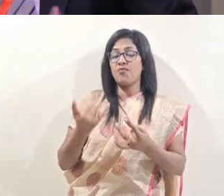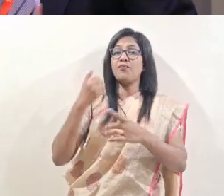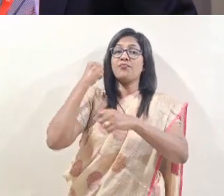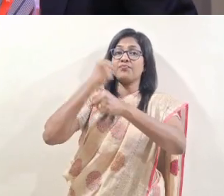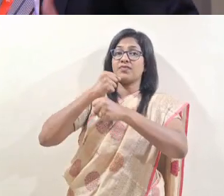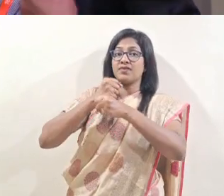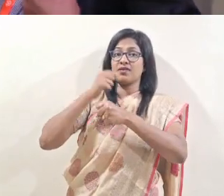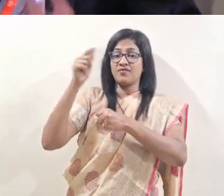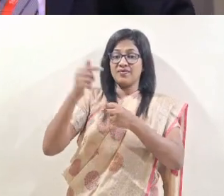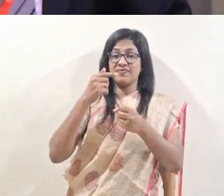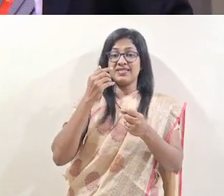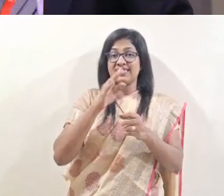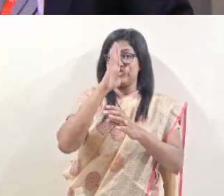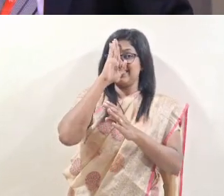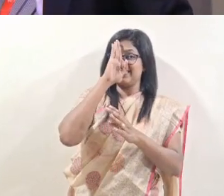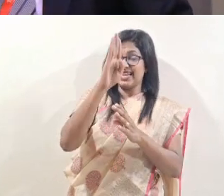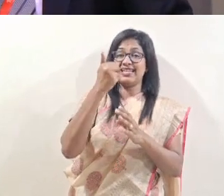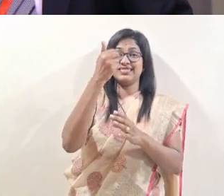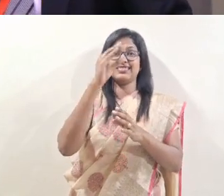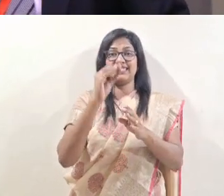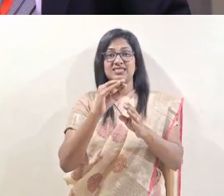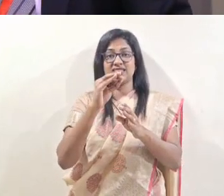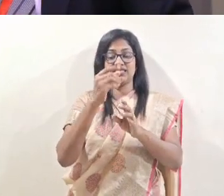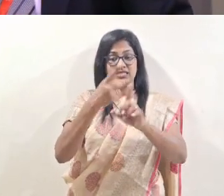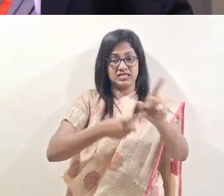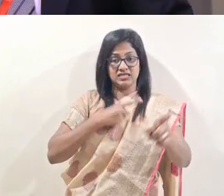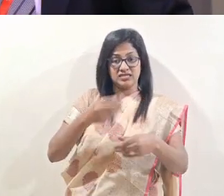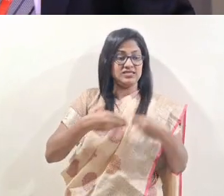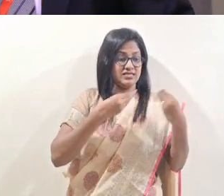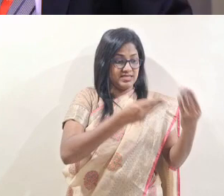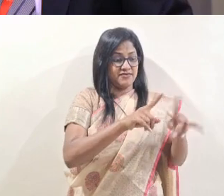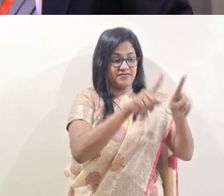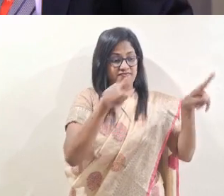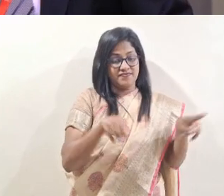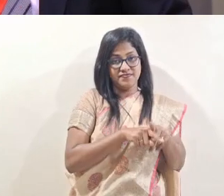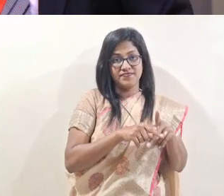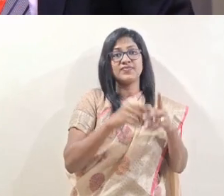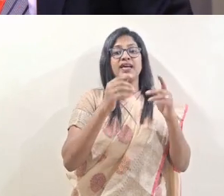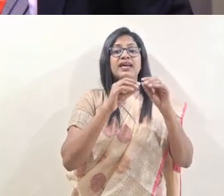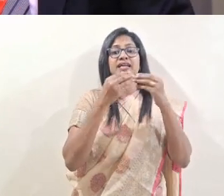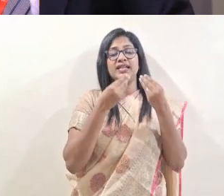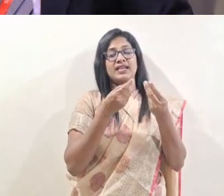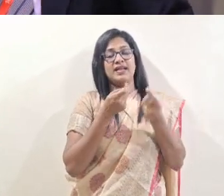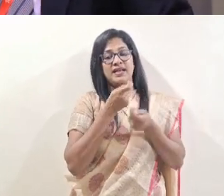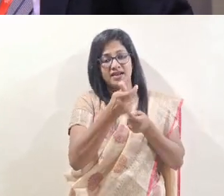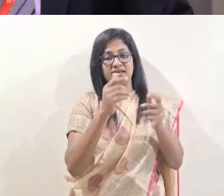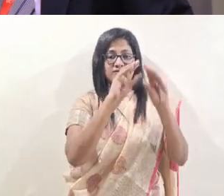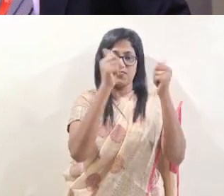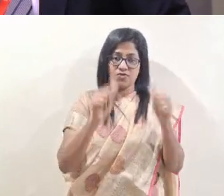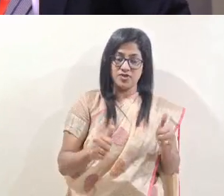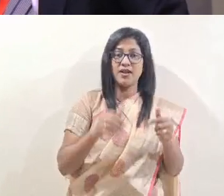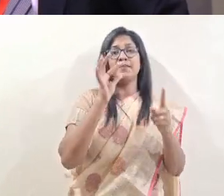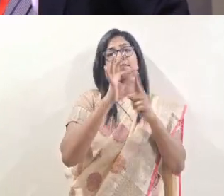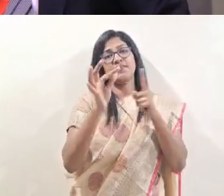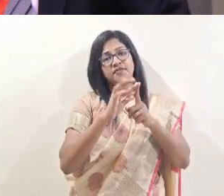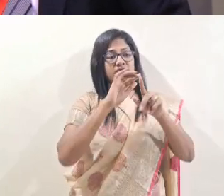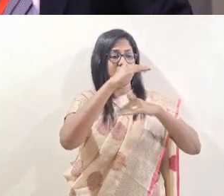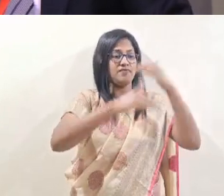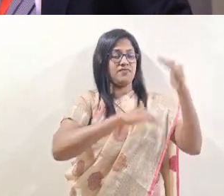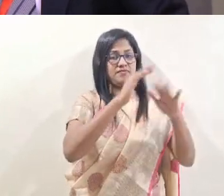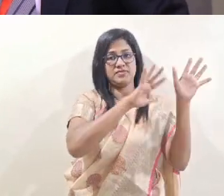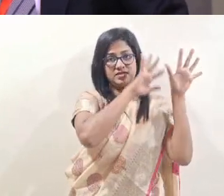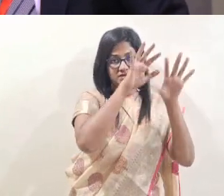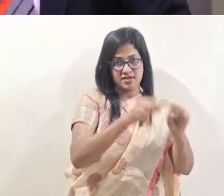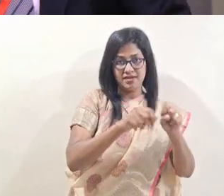given, after giving this direct 60 years relaxation for these lands under lease model, the private developers are coming and they are taking the